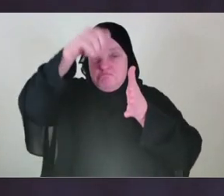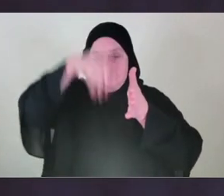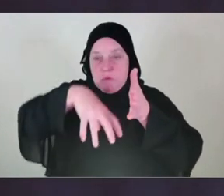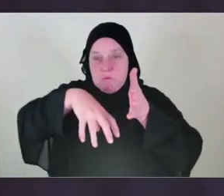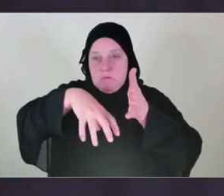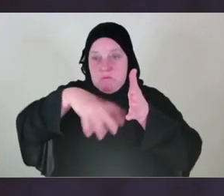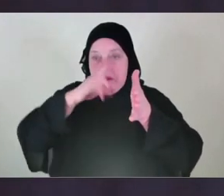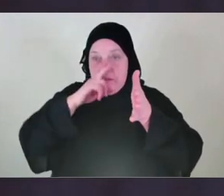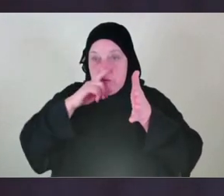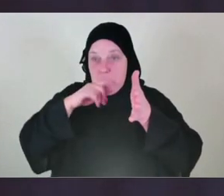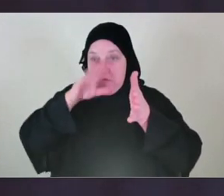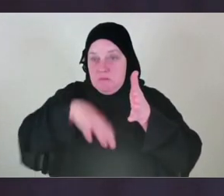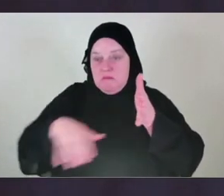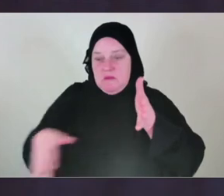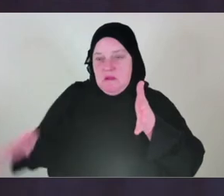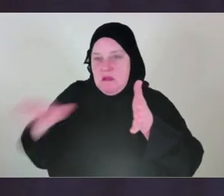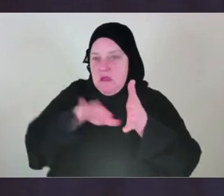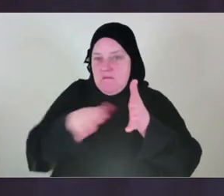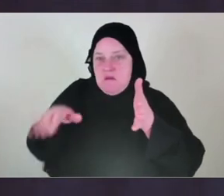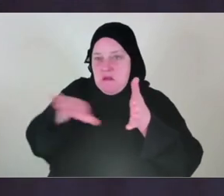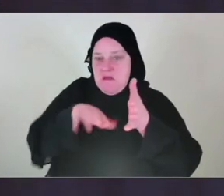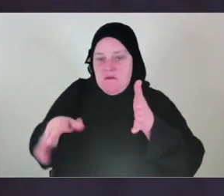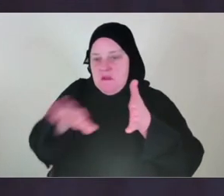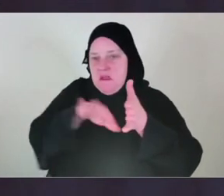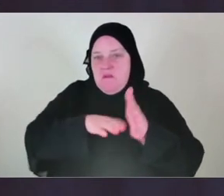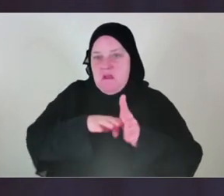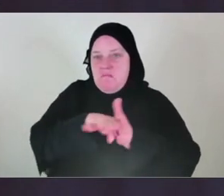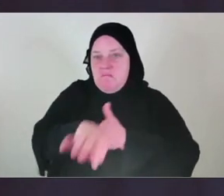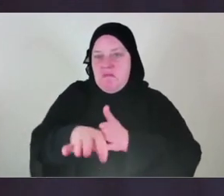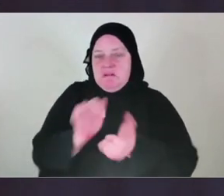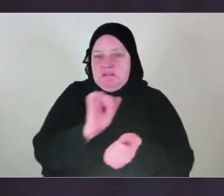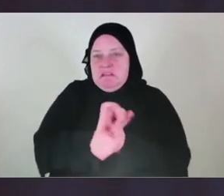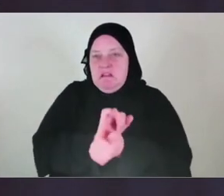him. "Oh son of Rasulullah, what do you say?"